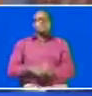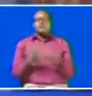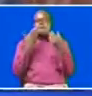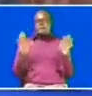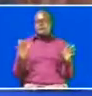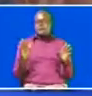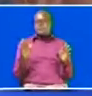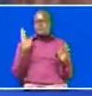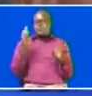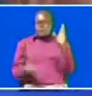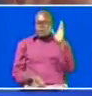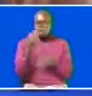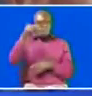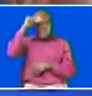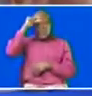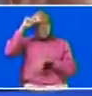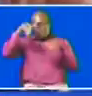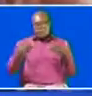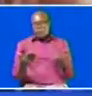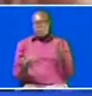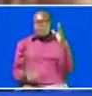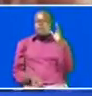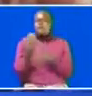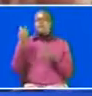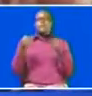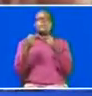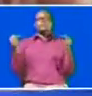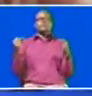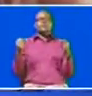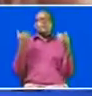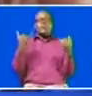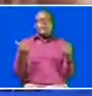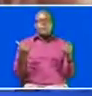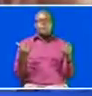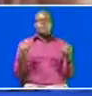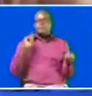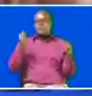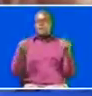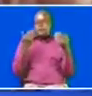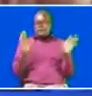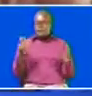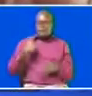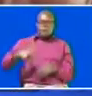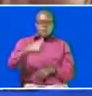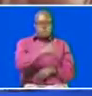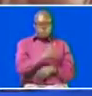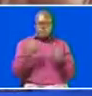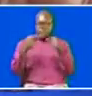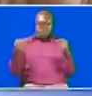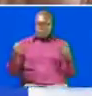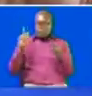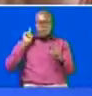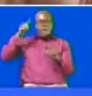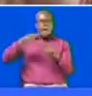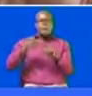We were either going to form the government or form or be in the opposition. Now, as it has turned out, we're in the opposition. Our intention